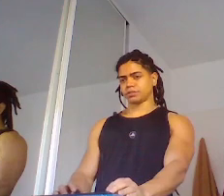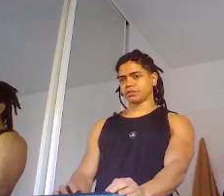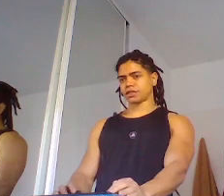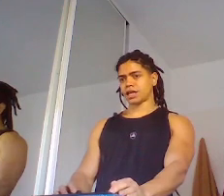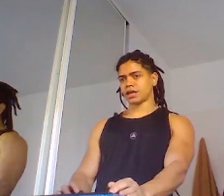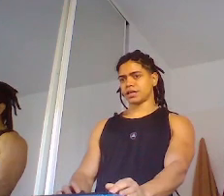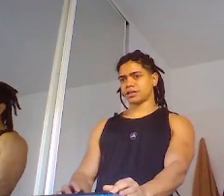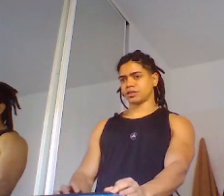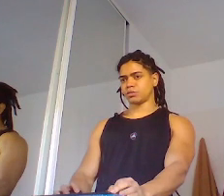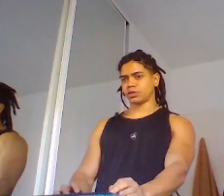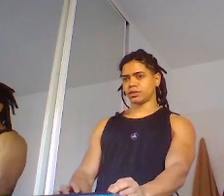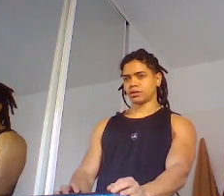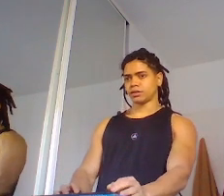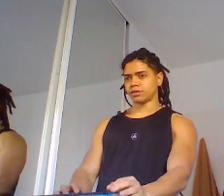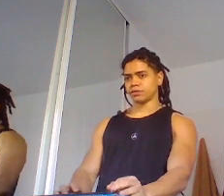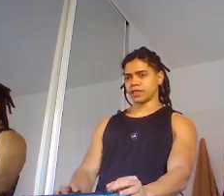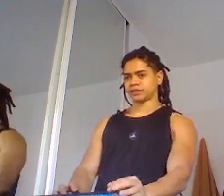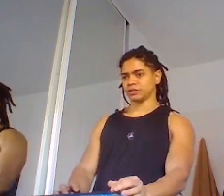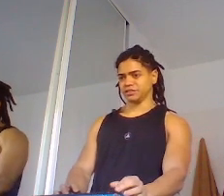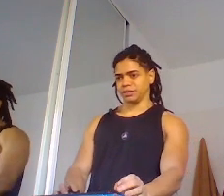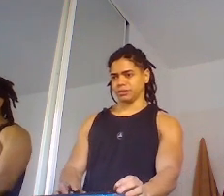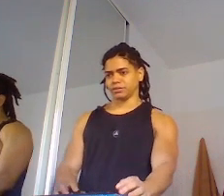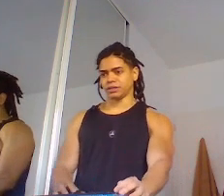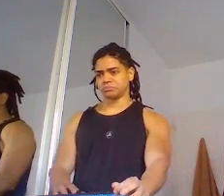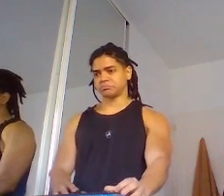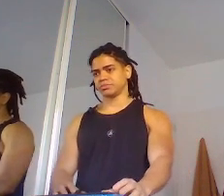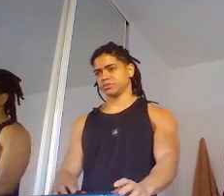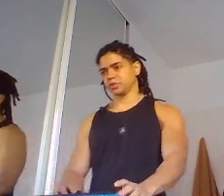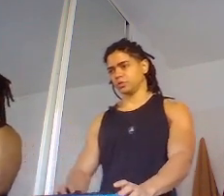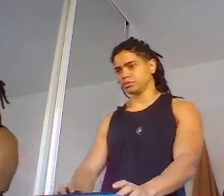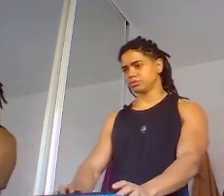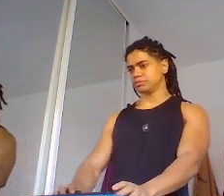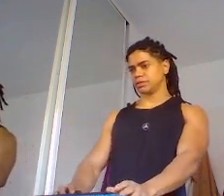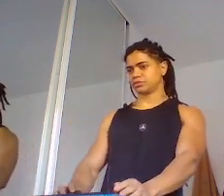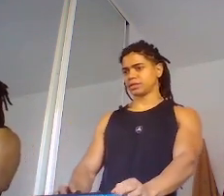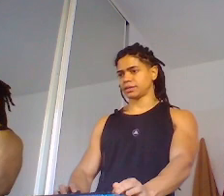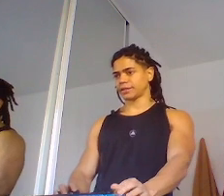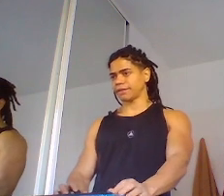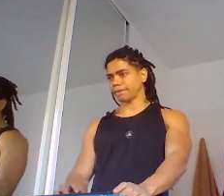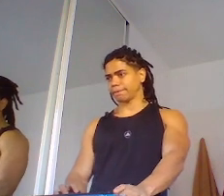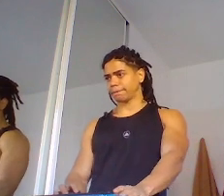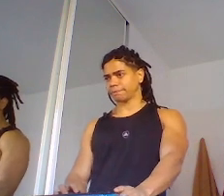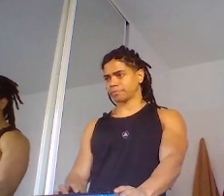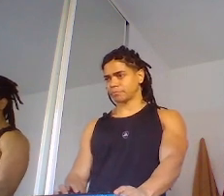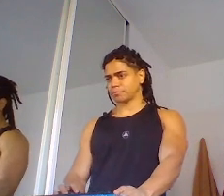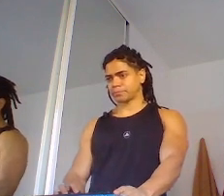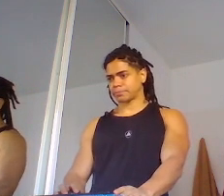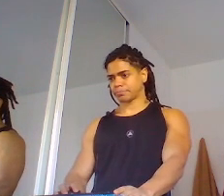Okay, but this is what are financial statements. Okay, so cool. That's right.